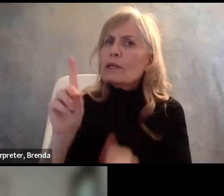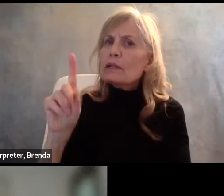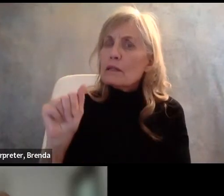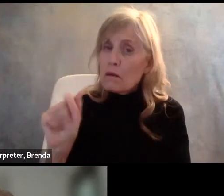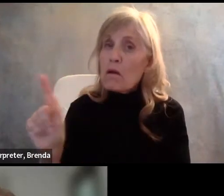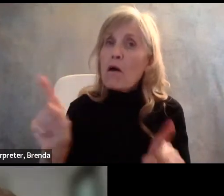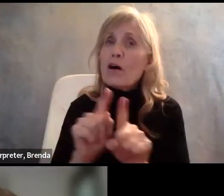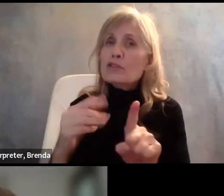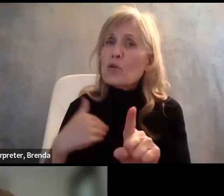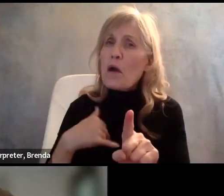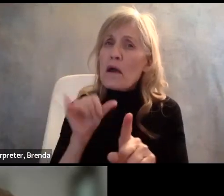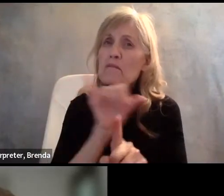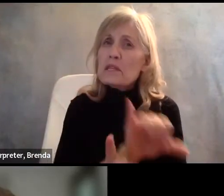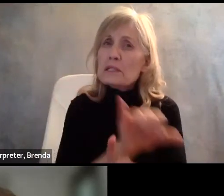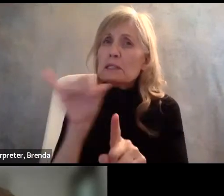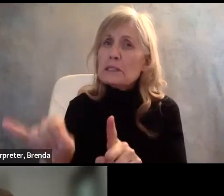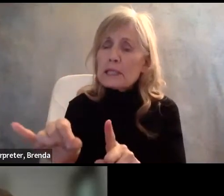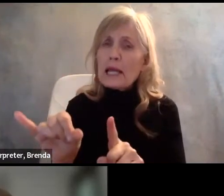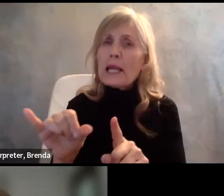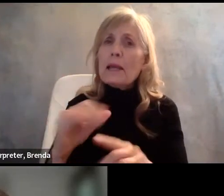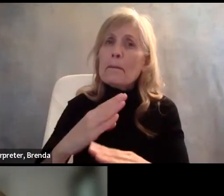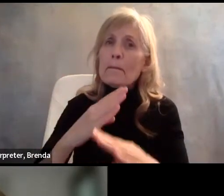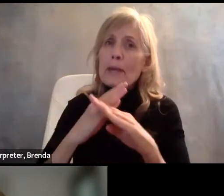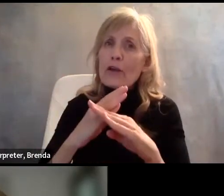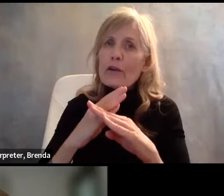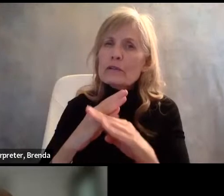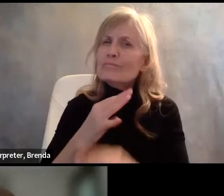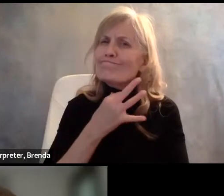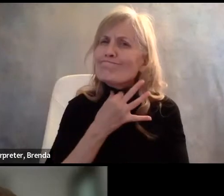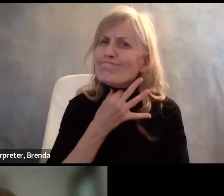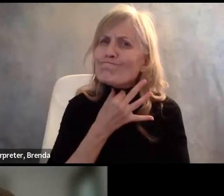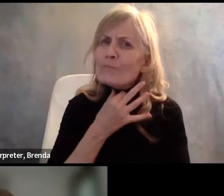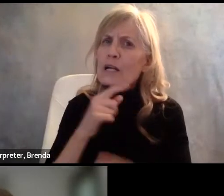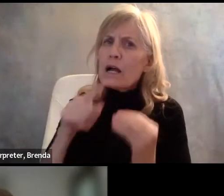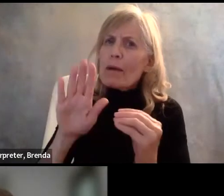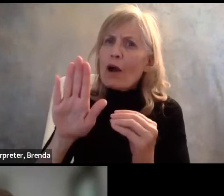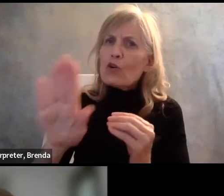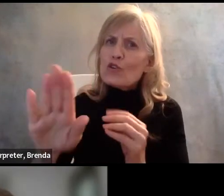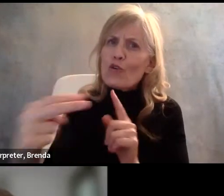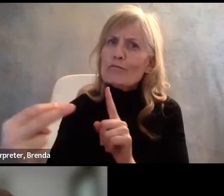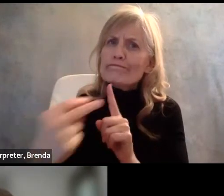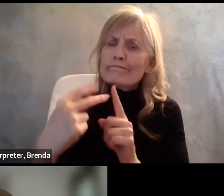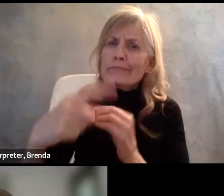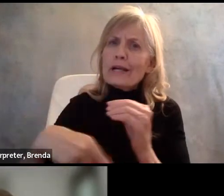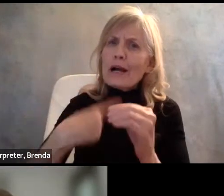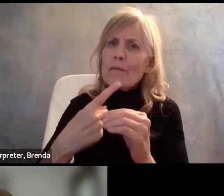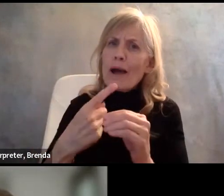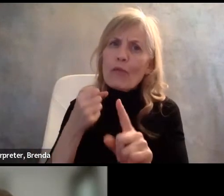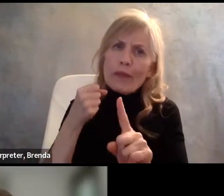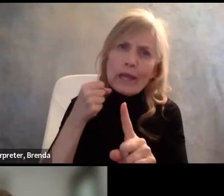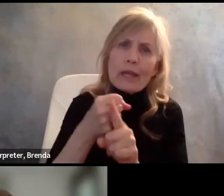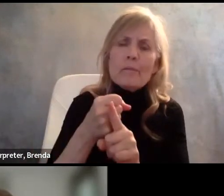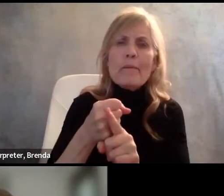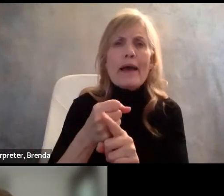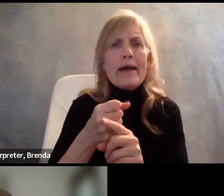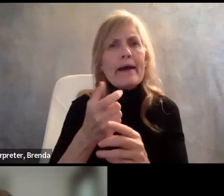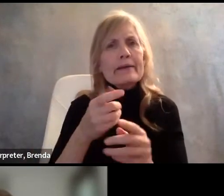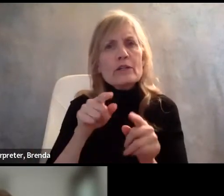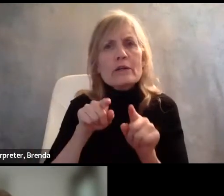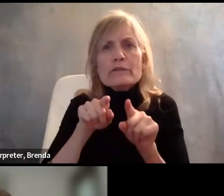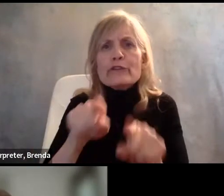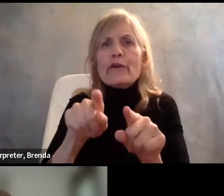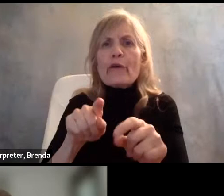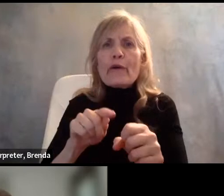barriers? And I'm really interested to hear from you about the impact in particular, maybe, that the pandemic has had on